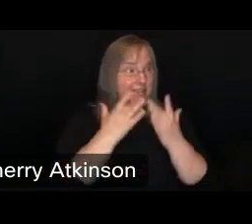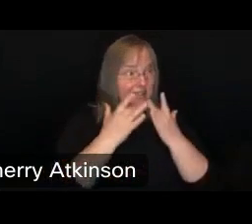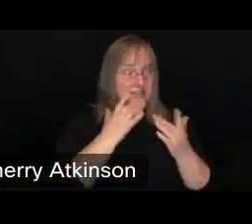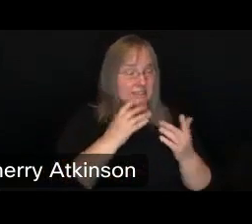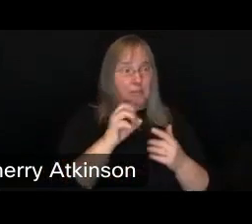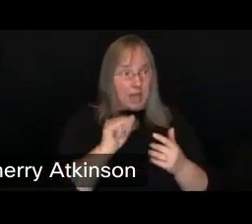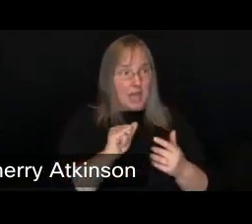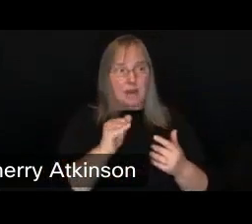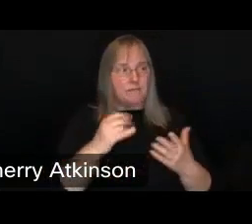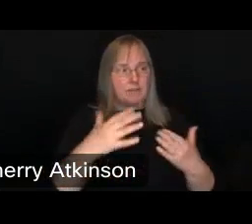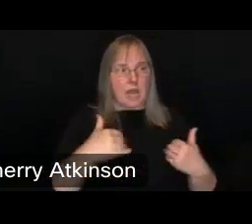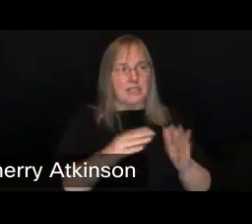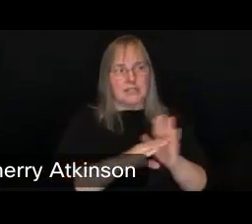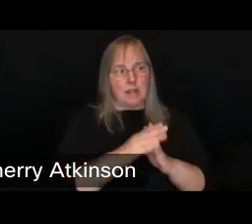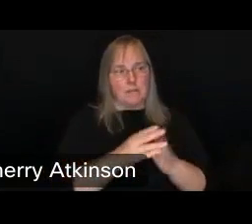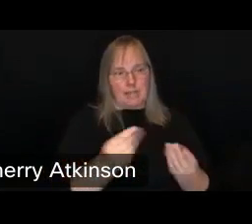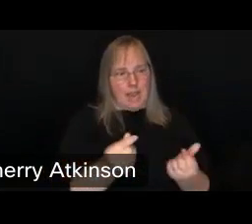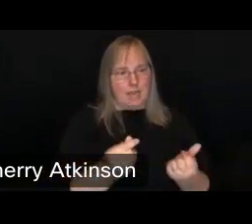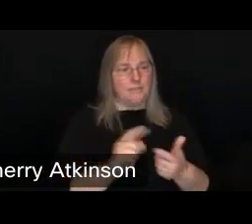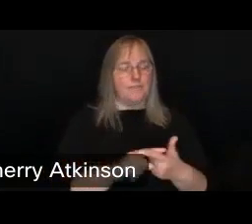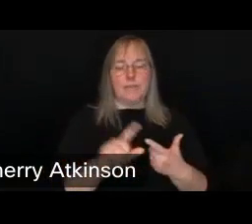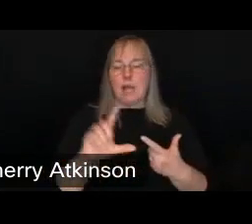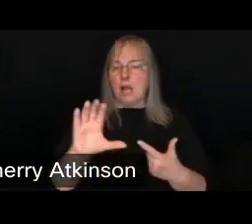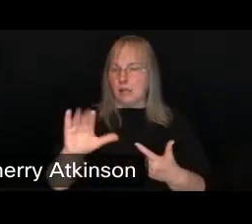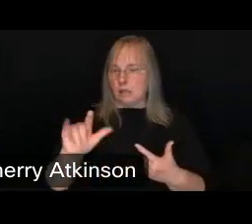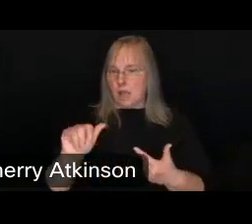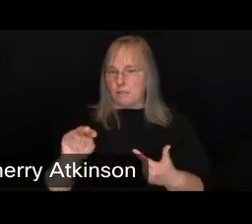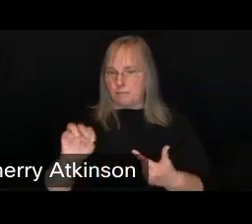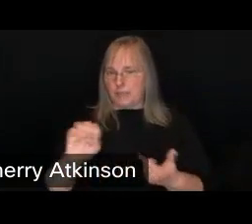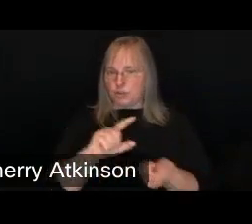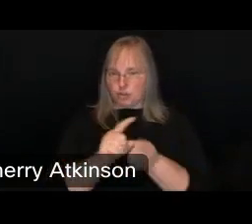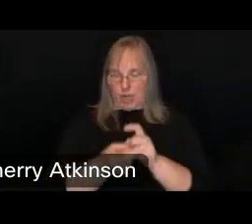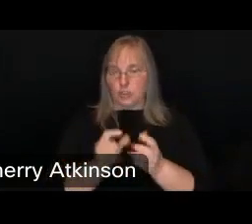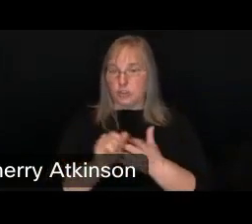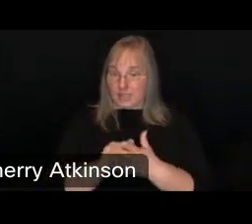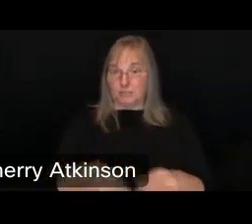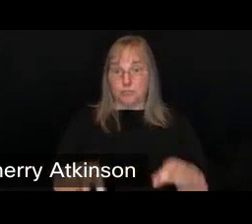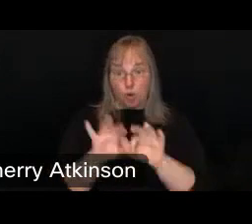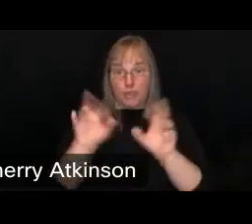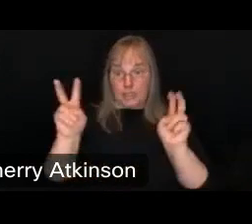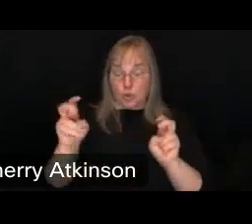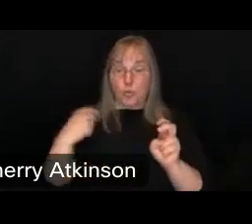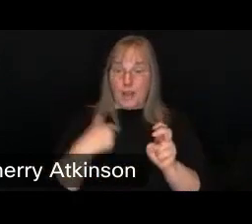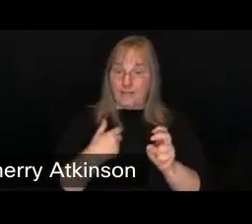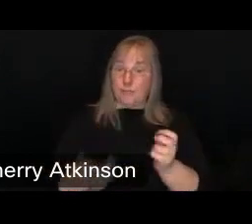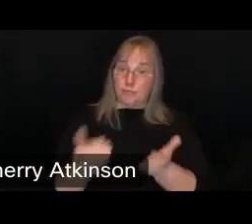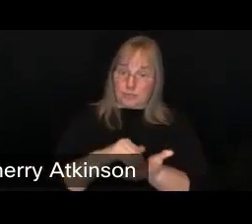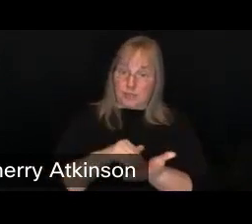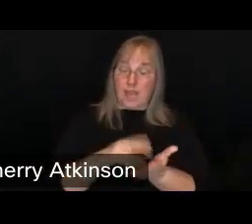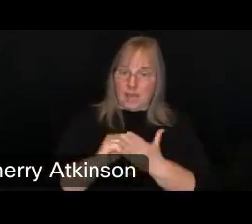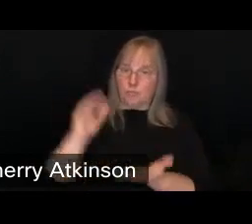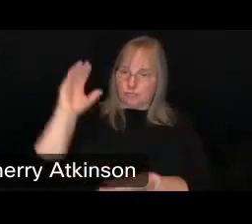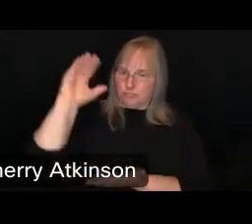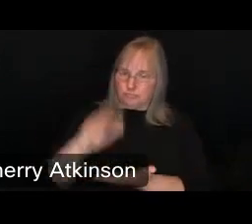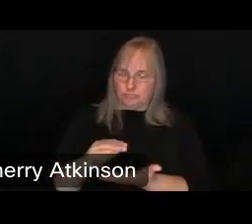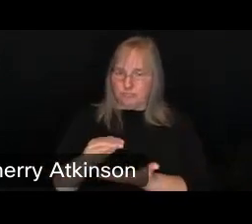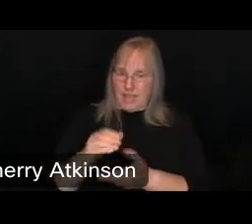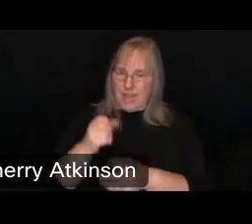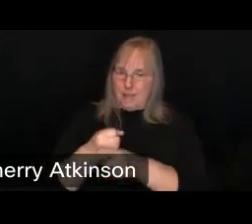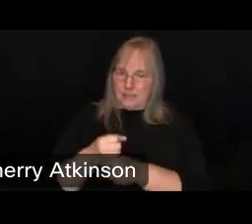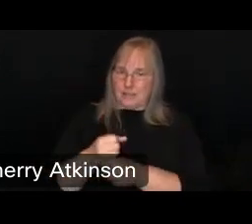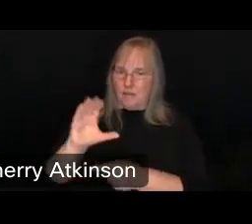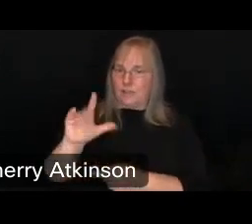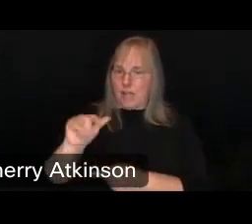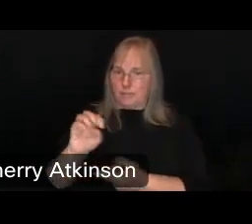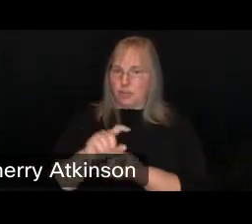is a real issue. We need to learn to be resilient and how we can adapt to and mitigate the impact of climate change through our land use decisions. We have